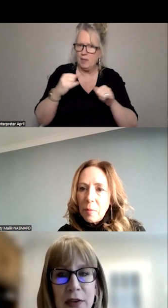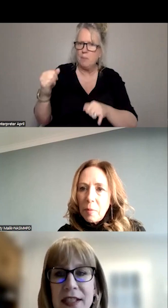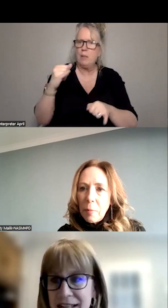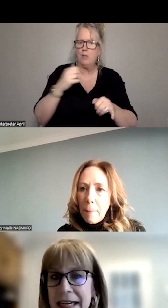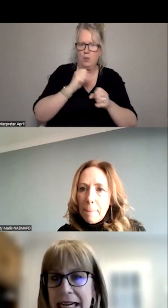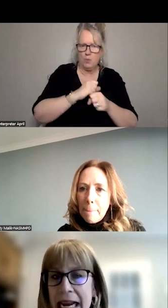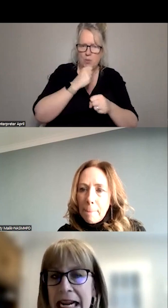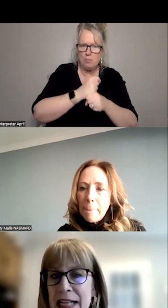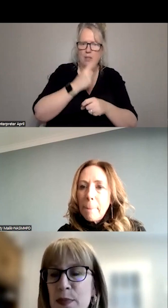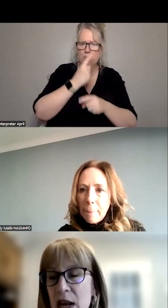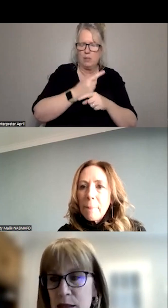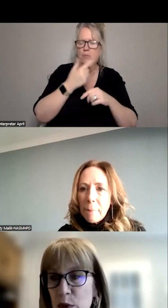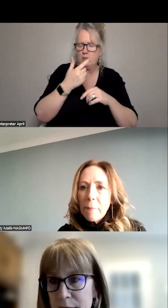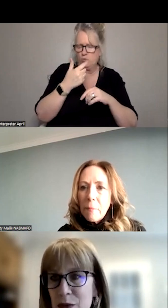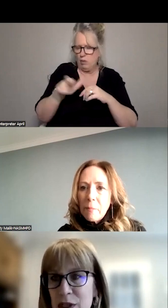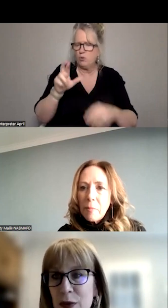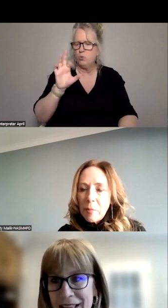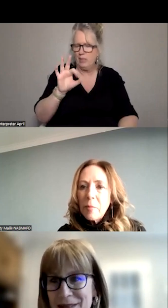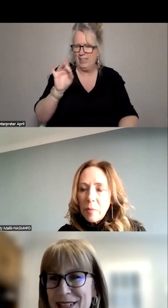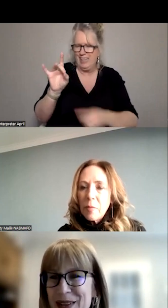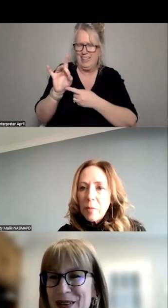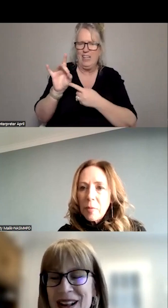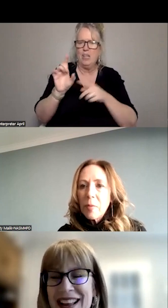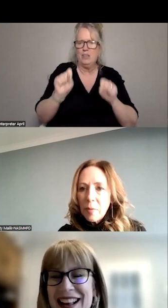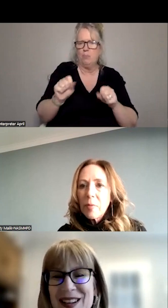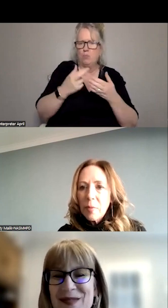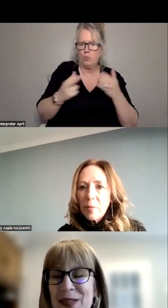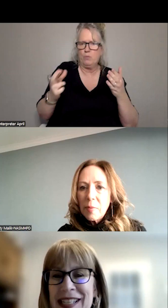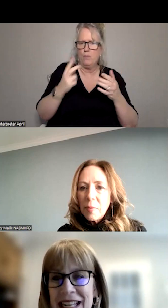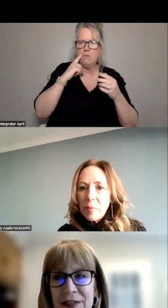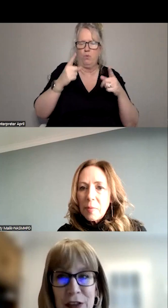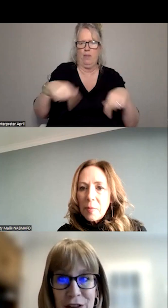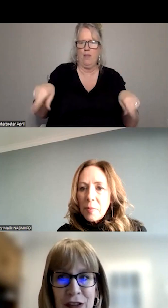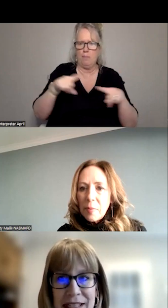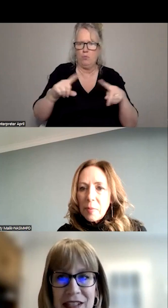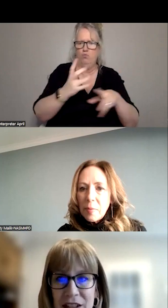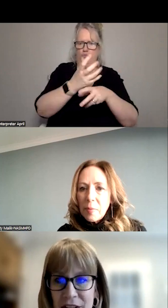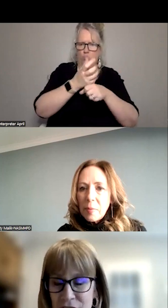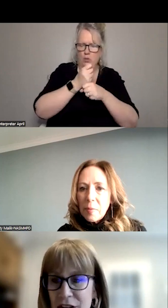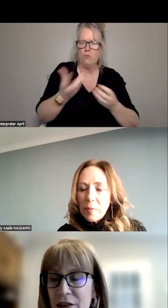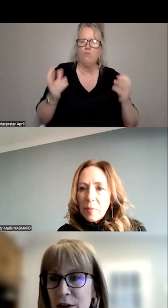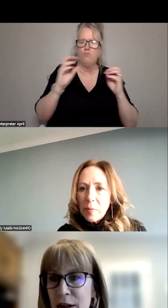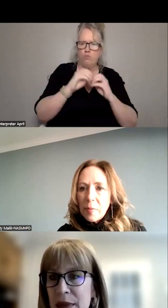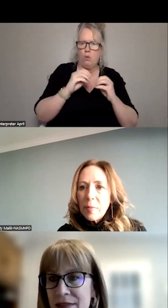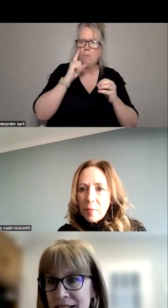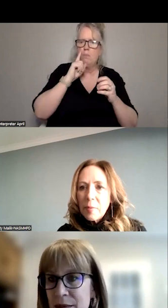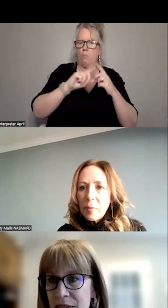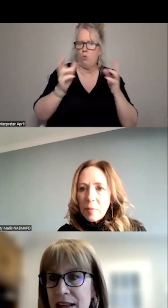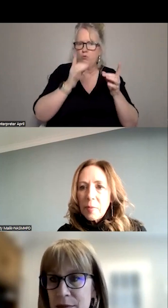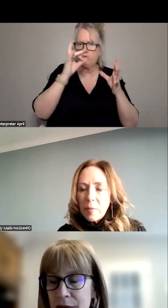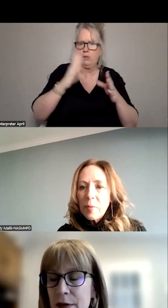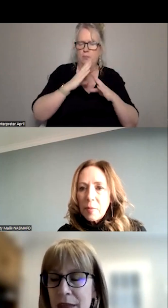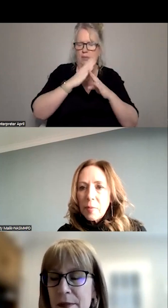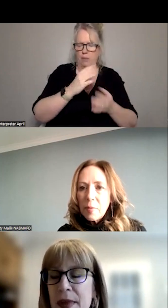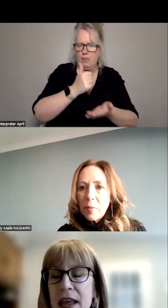making reference to 988 as a possible resource for them to receive further crisis intervention from, if that's something